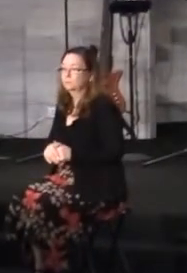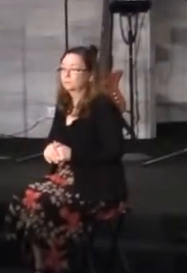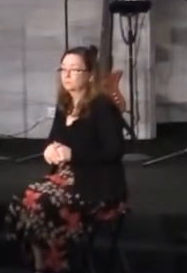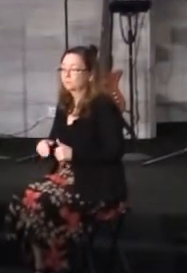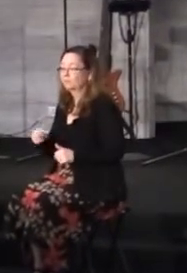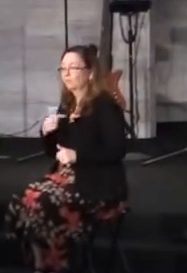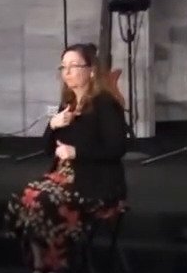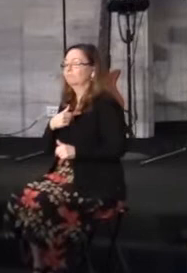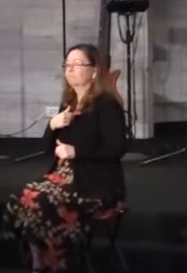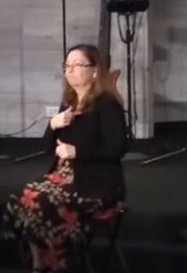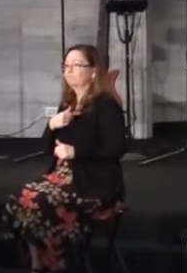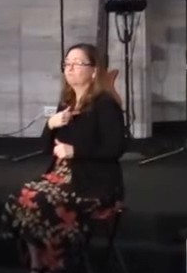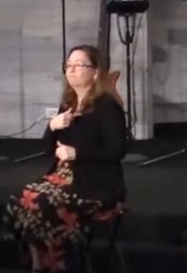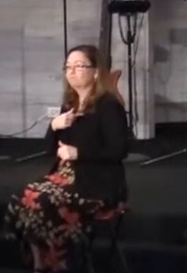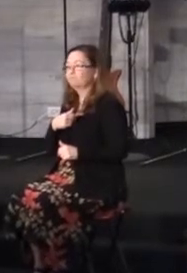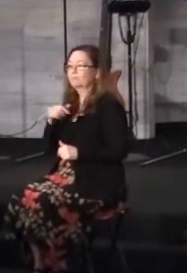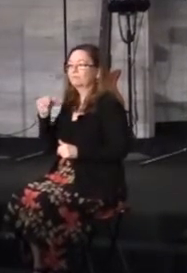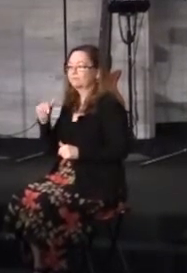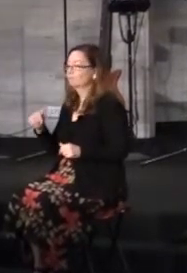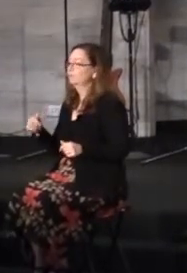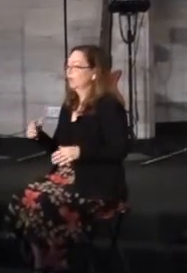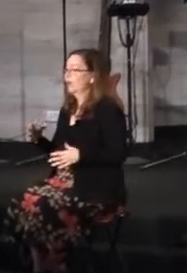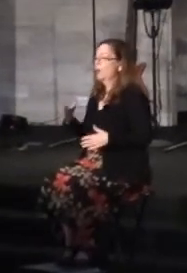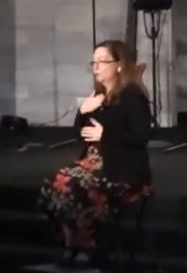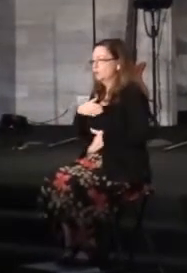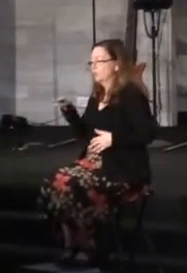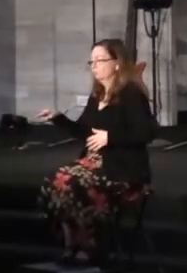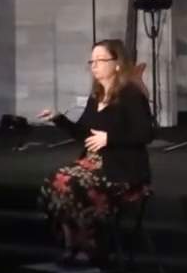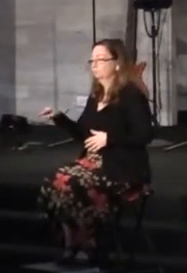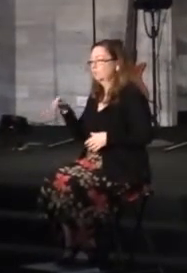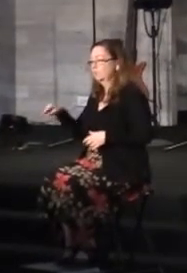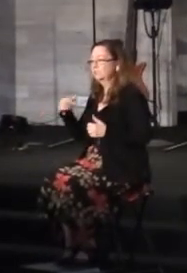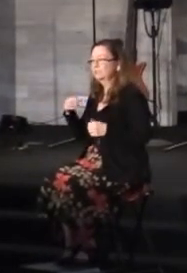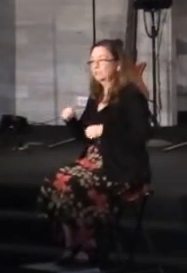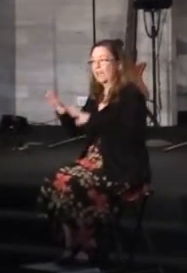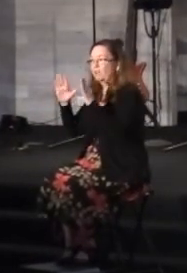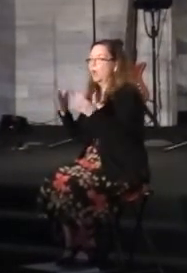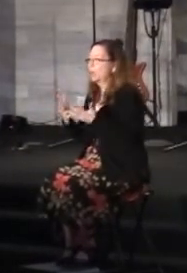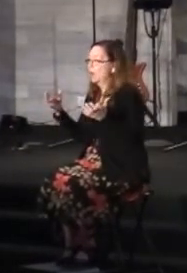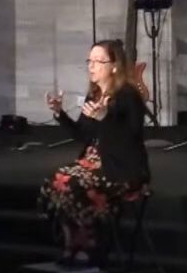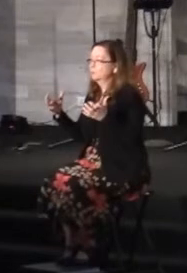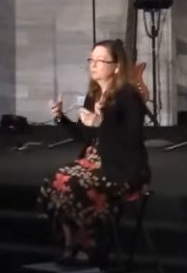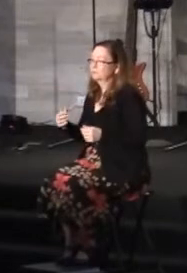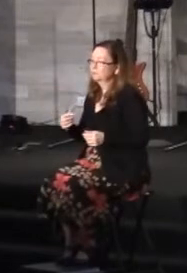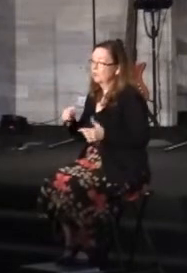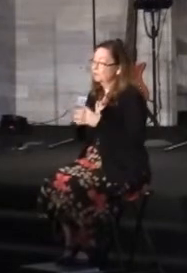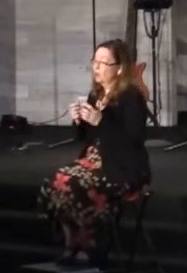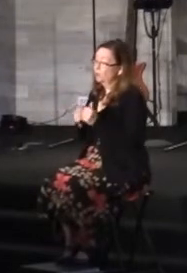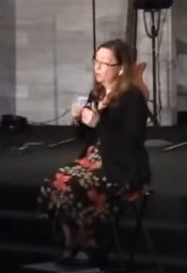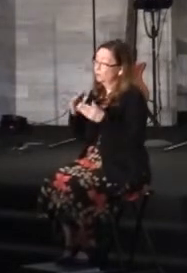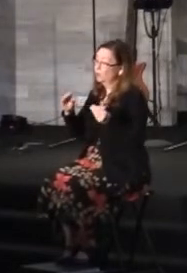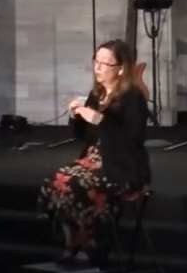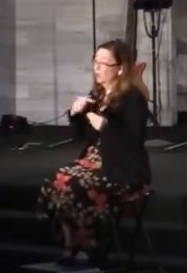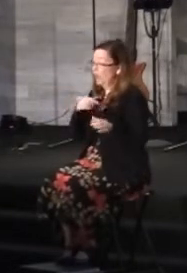I admire a guy like Levi because he sacrificed a lot. And I started out the story about something that I've done that I'm really not